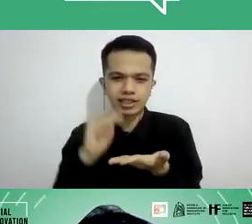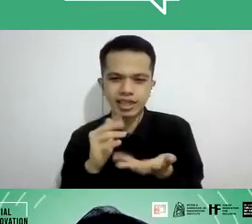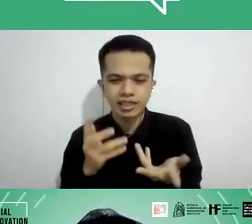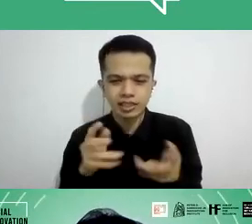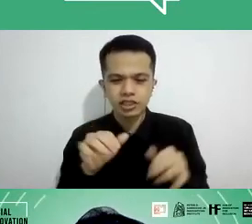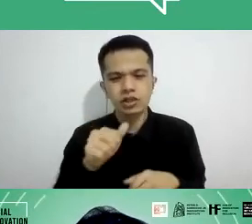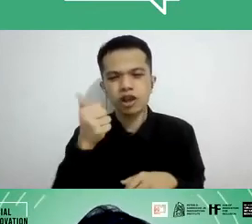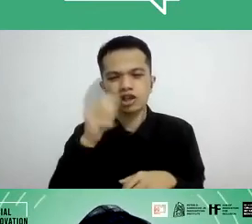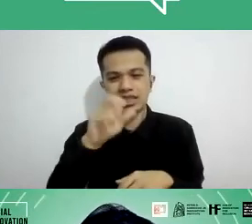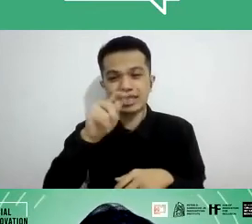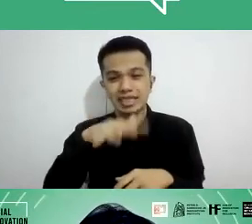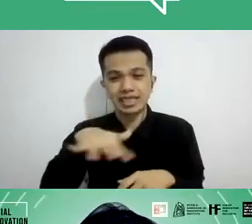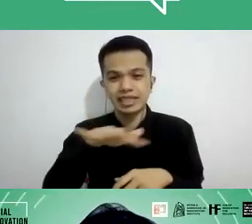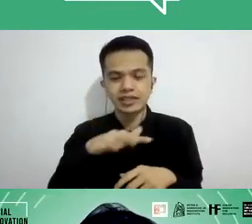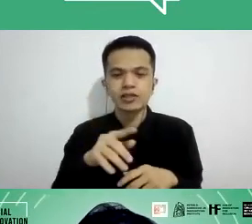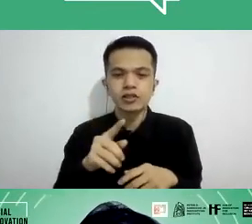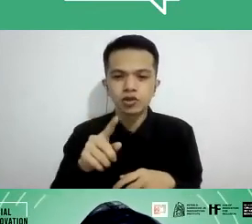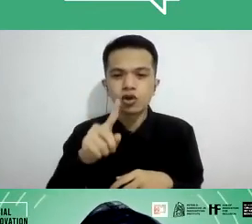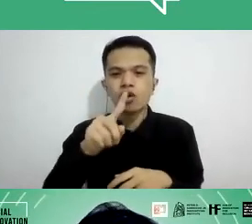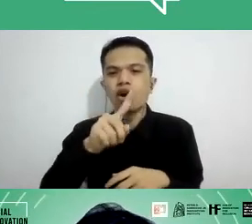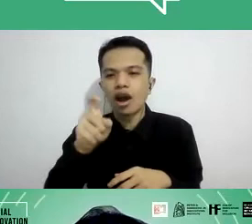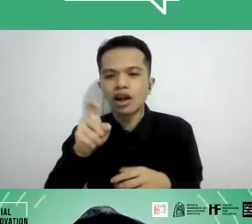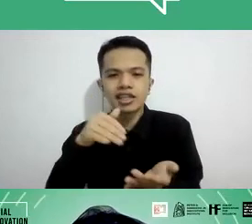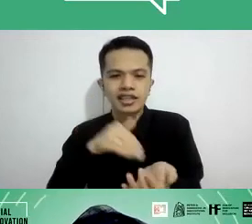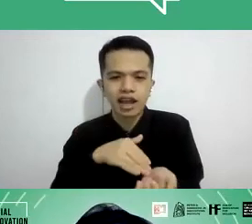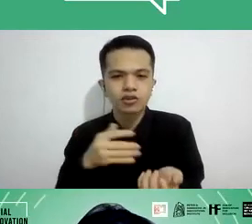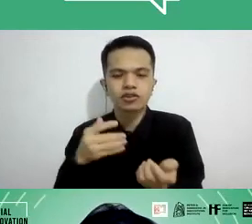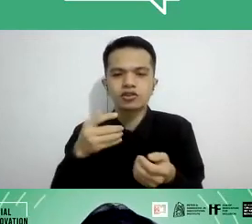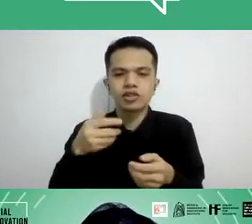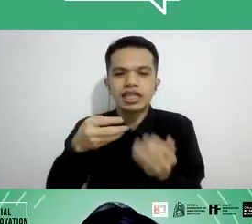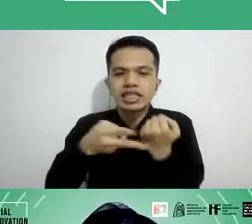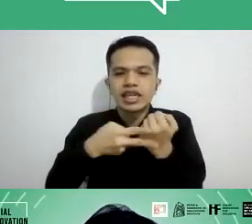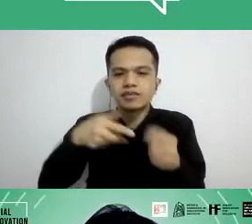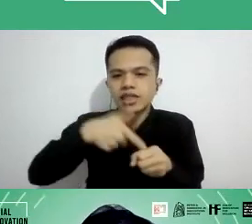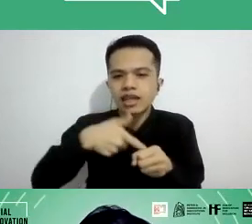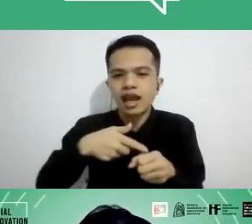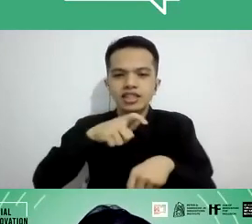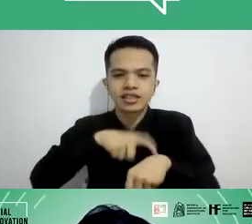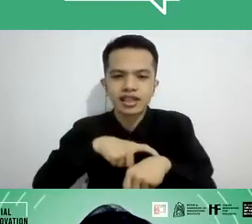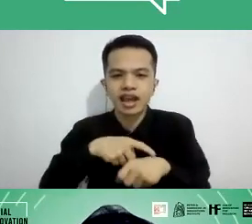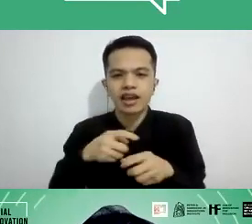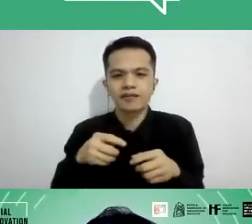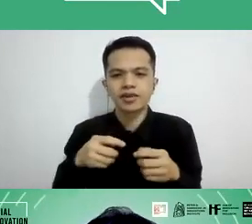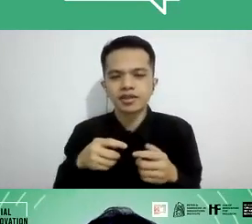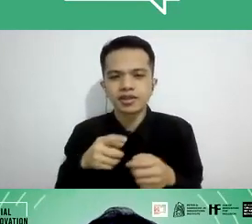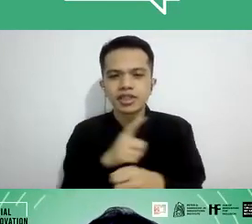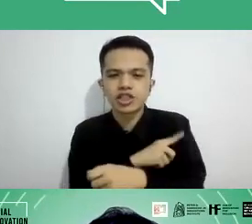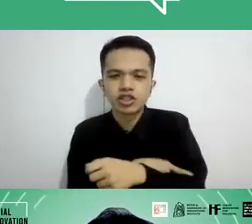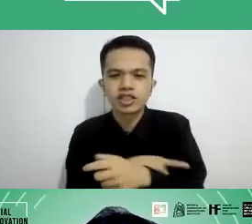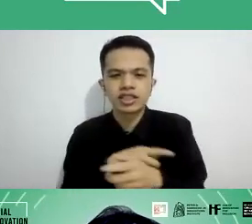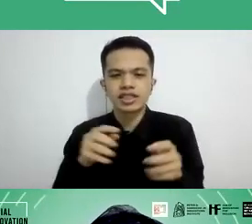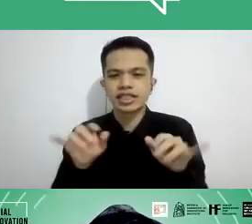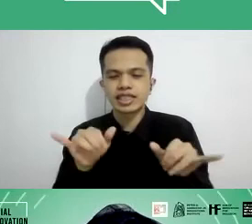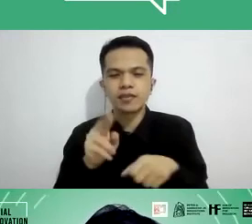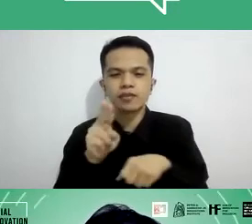city scale, that's hundreds and thousands of dollars of gas, of time, of efficiency, and of the